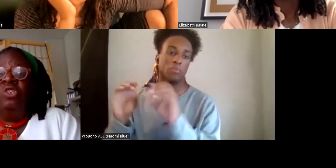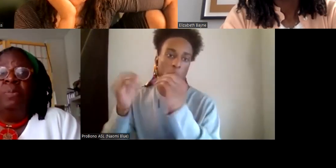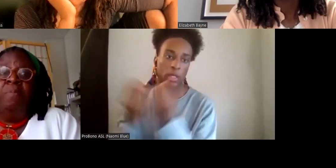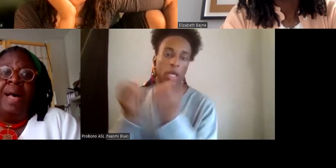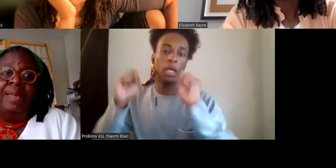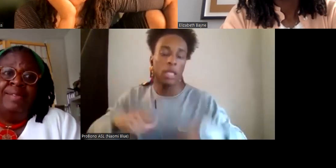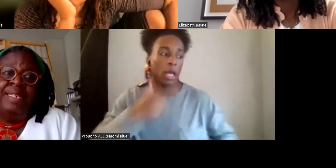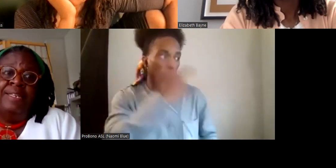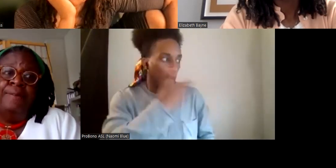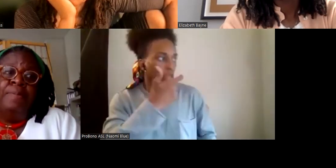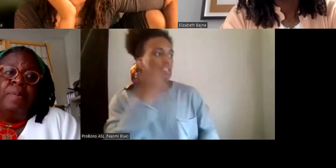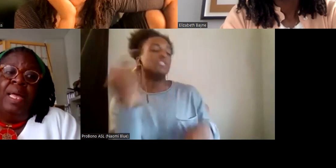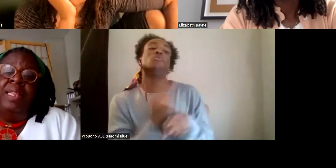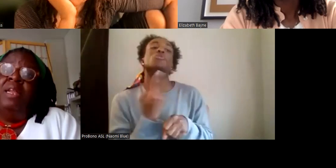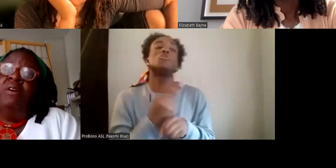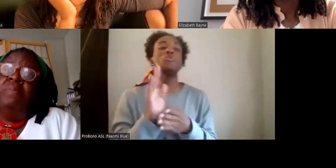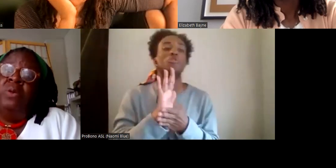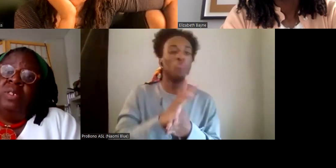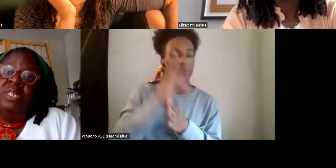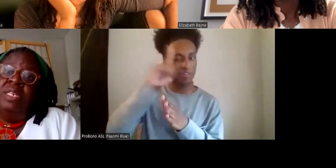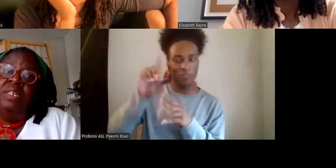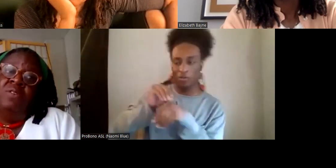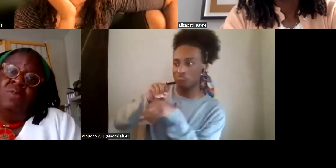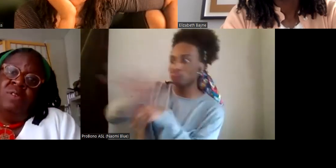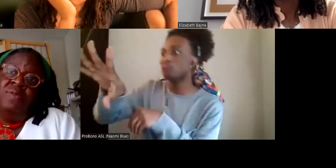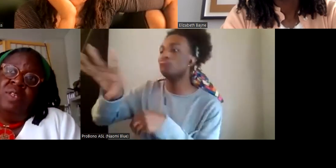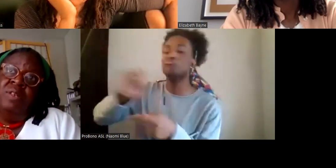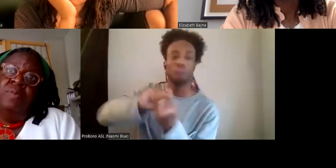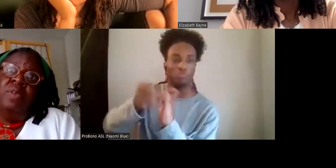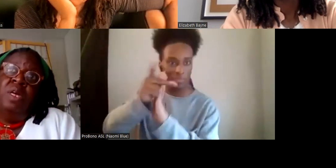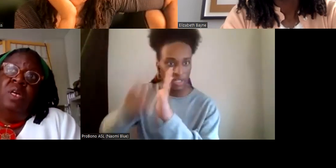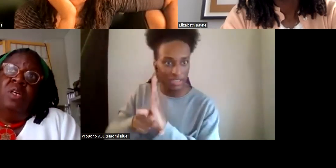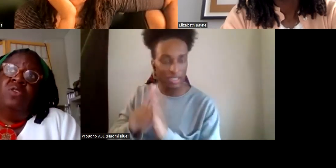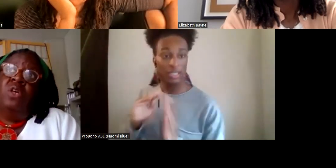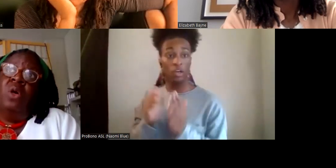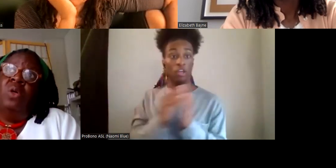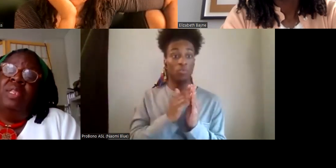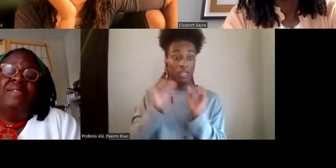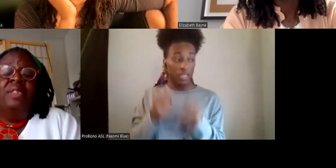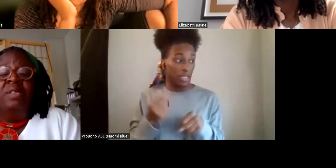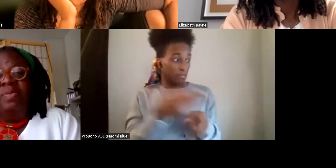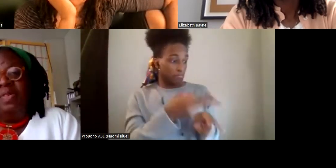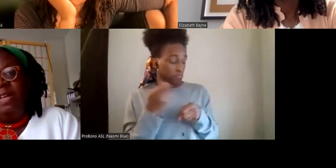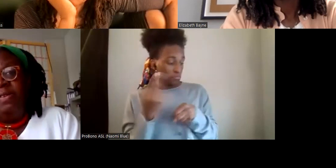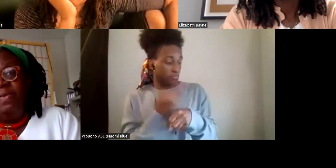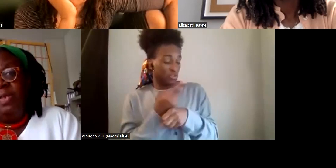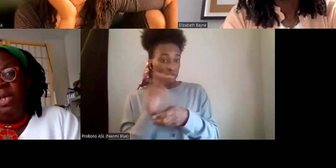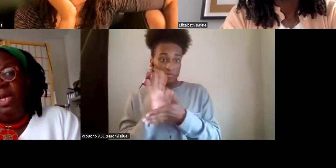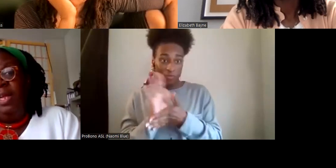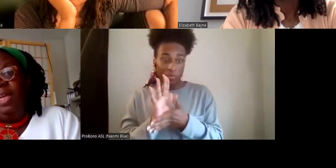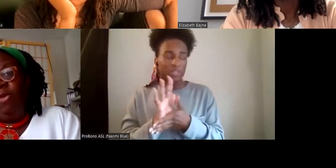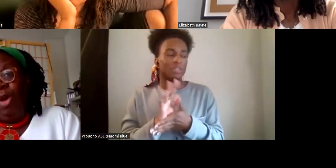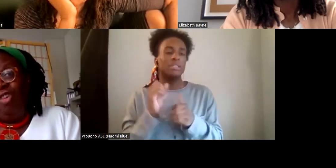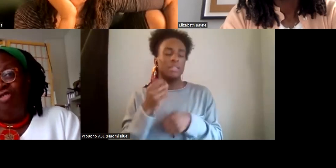as leverage to move policy, and that our community could use those films so they see